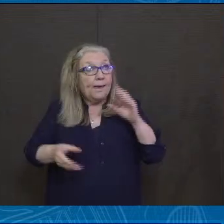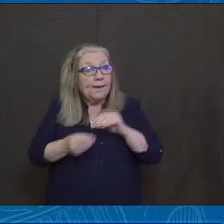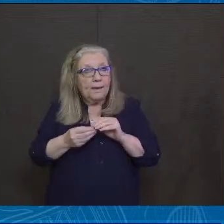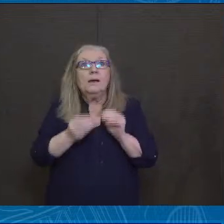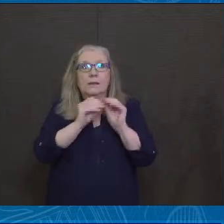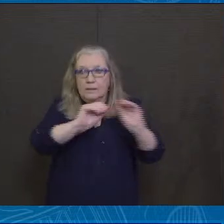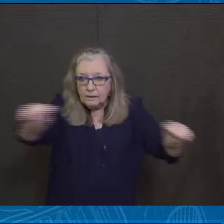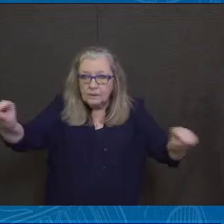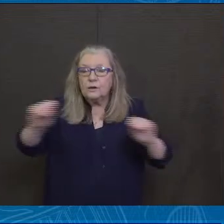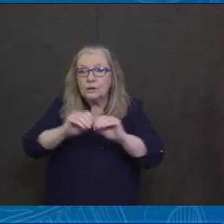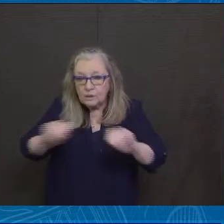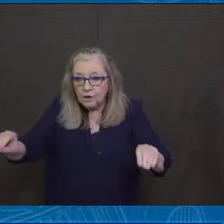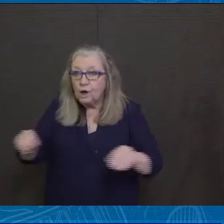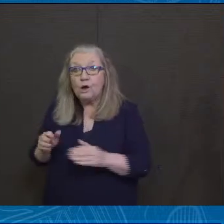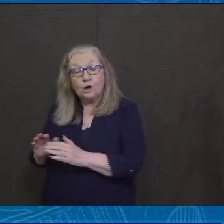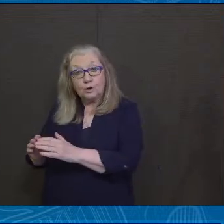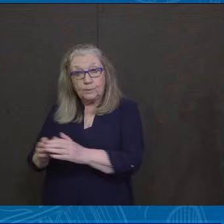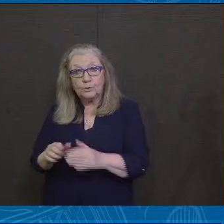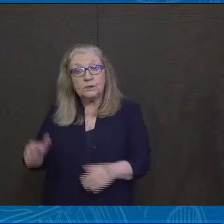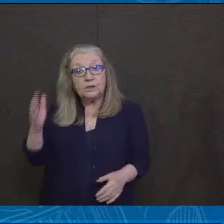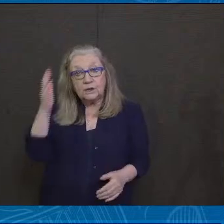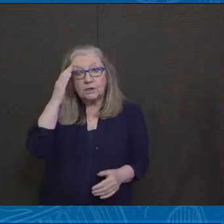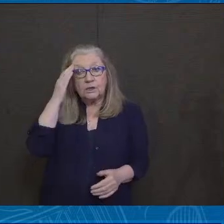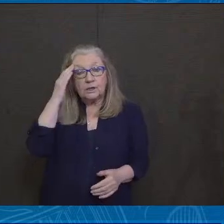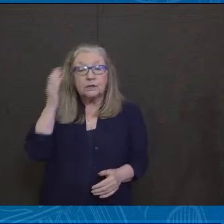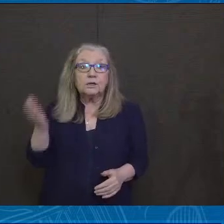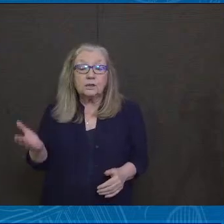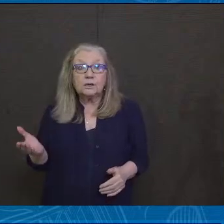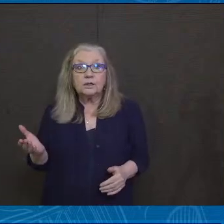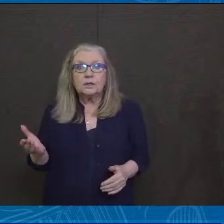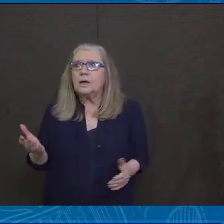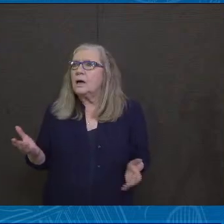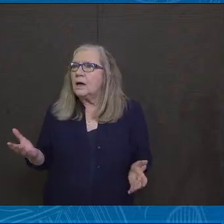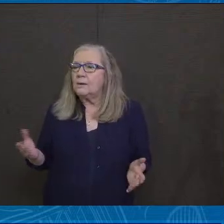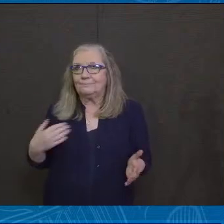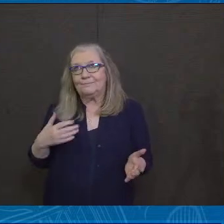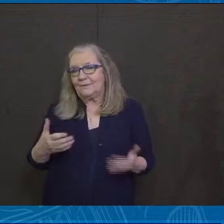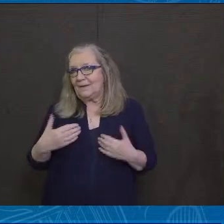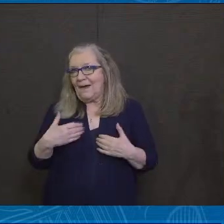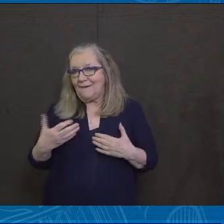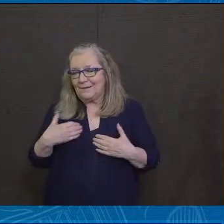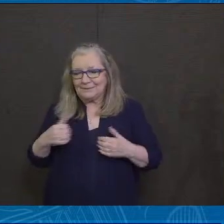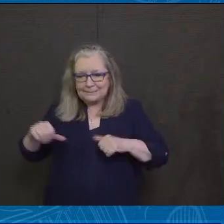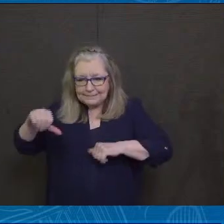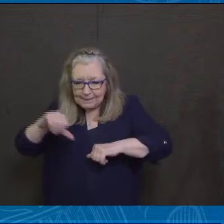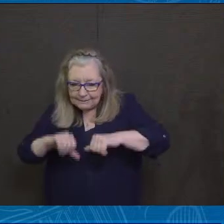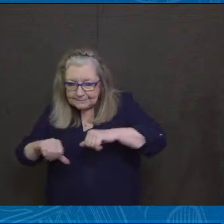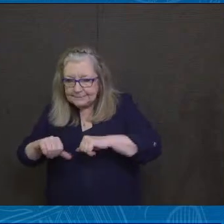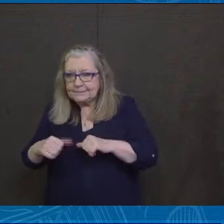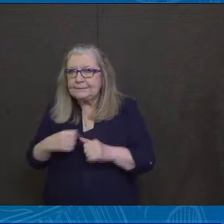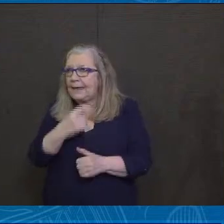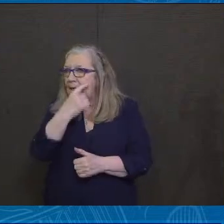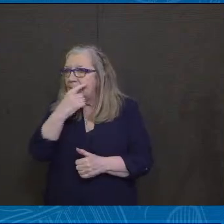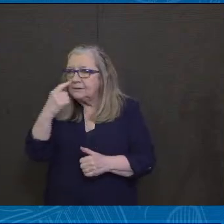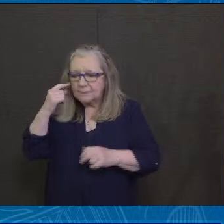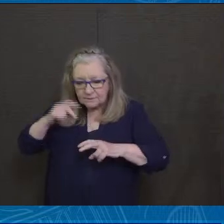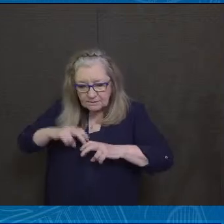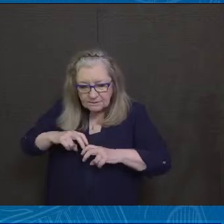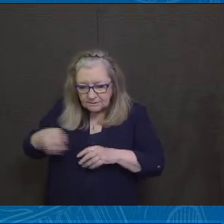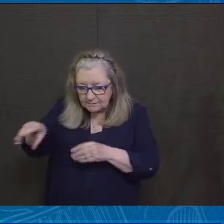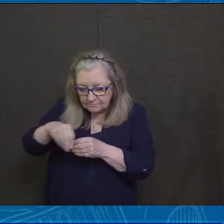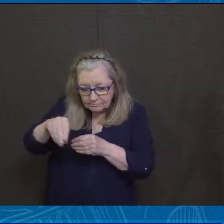the communities by sharing science and evidence-based